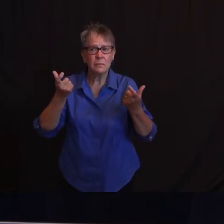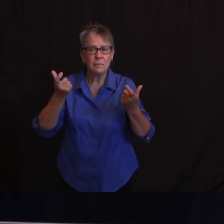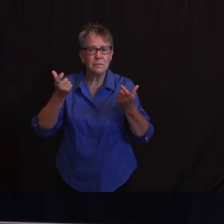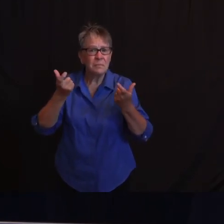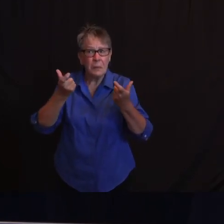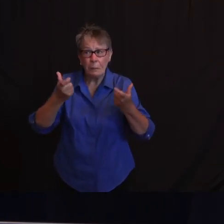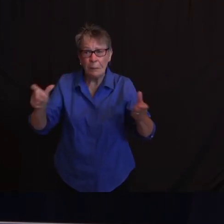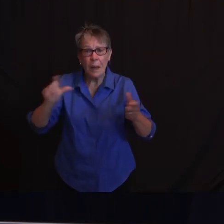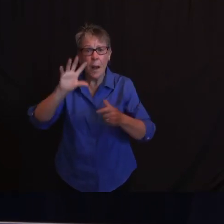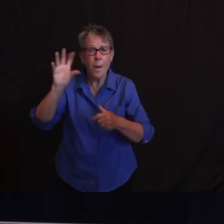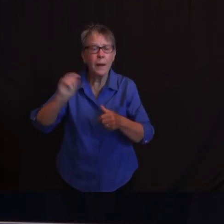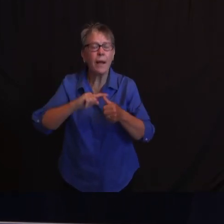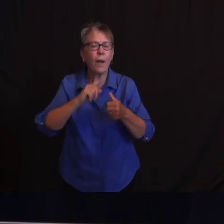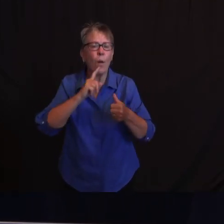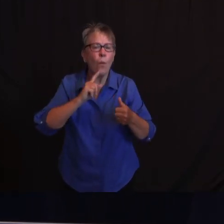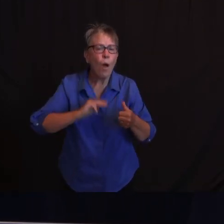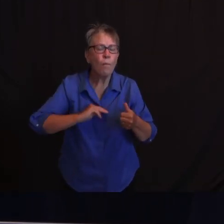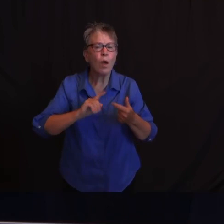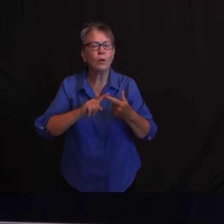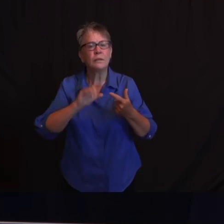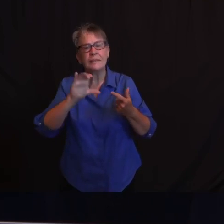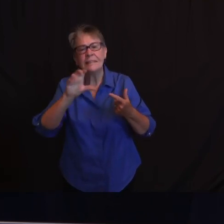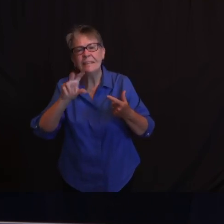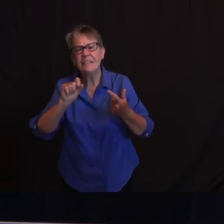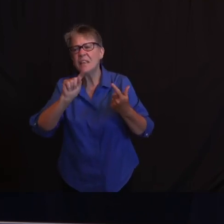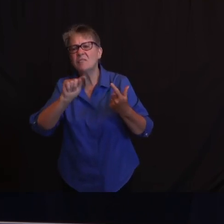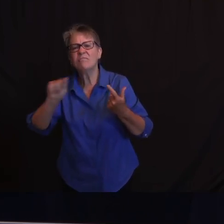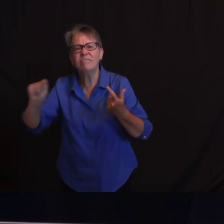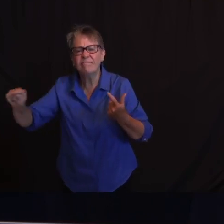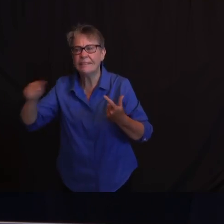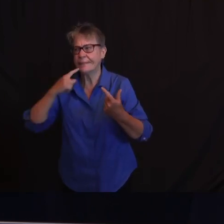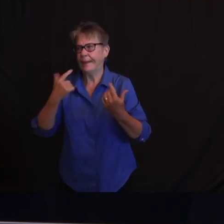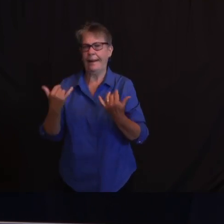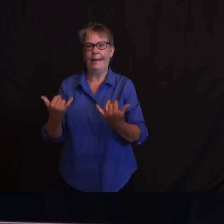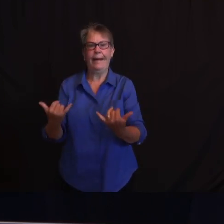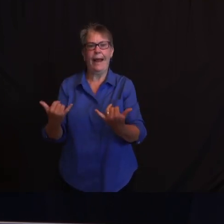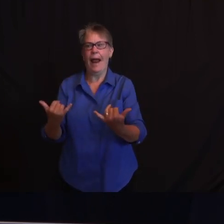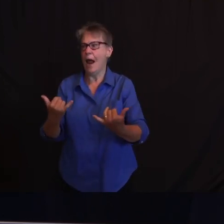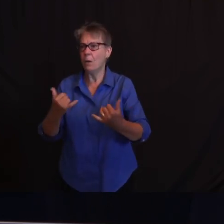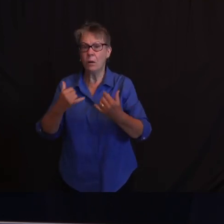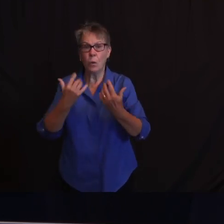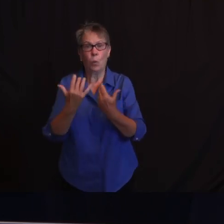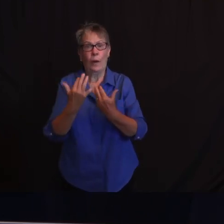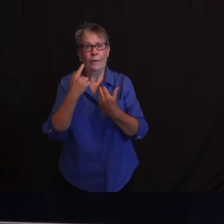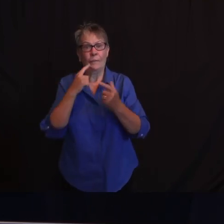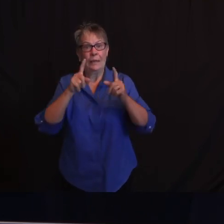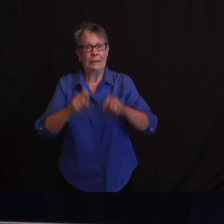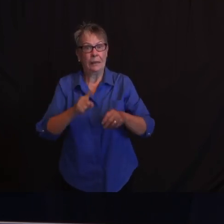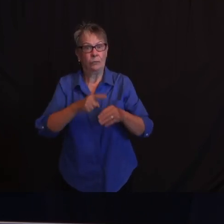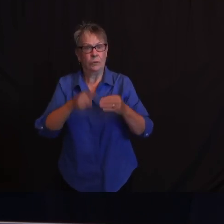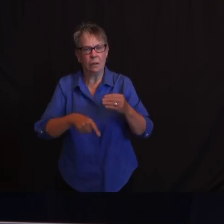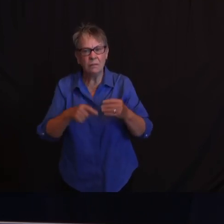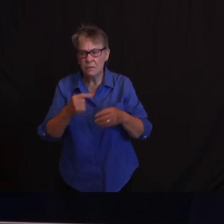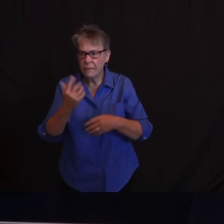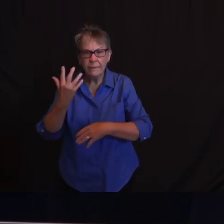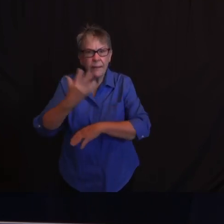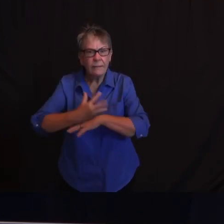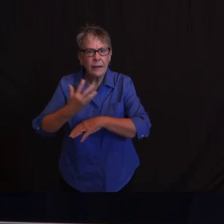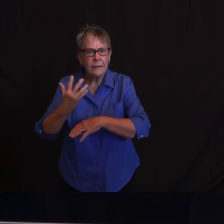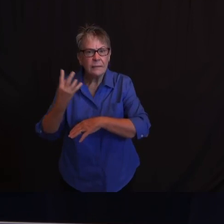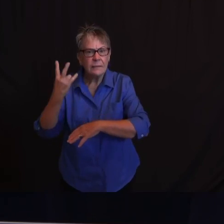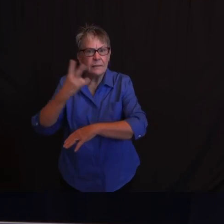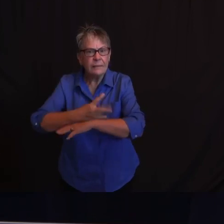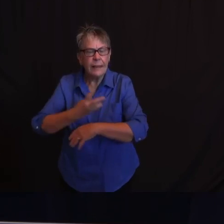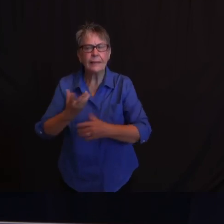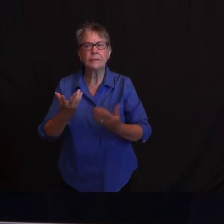Jersey, testing turnaround time has been steadily increasing for 3 weeks due to a national demand and a national supply